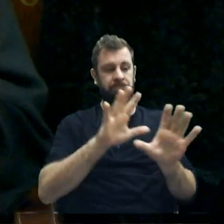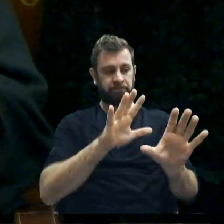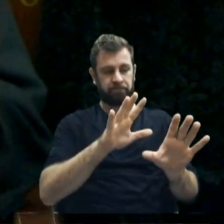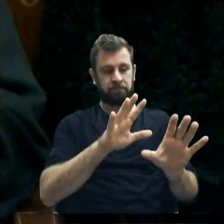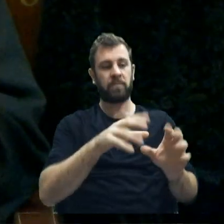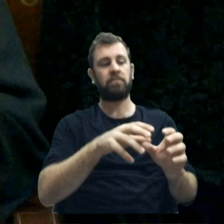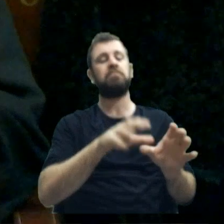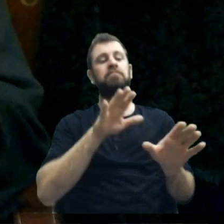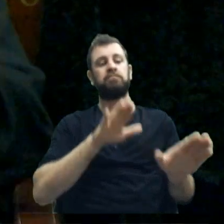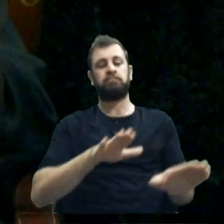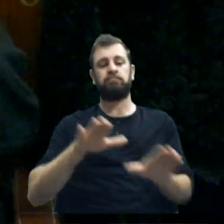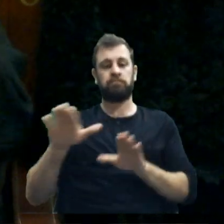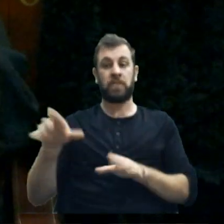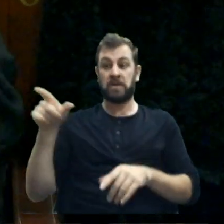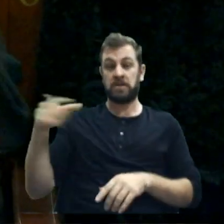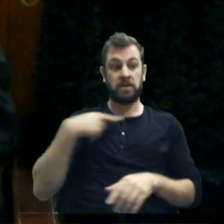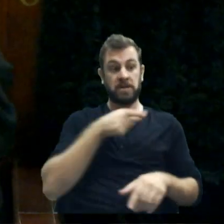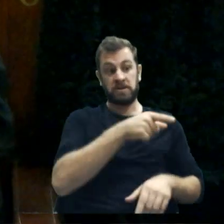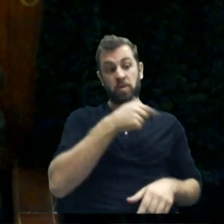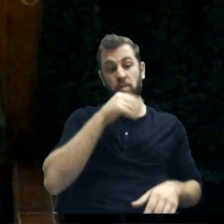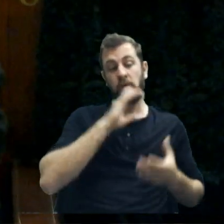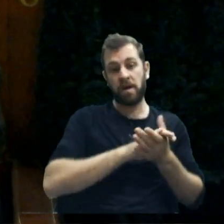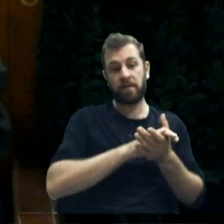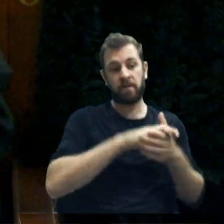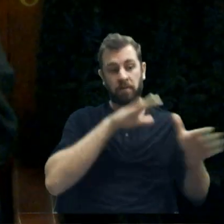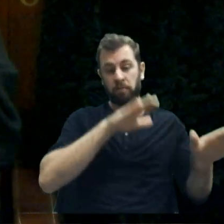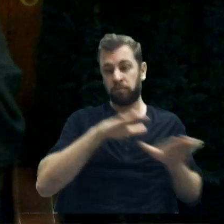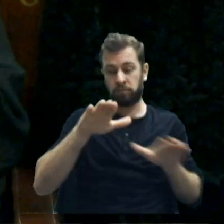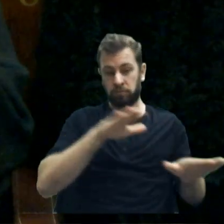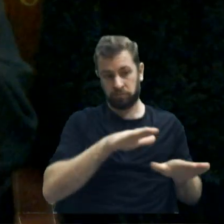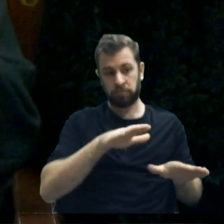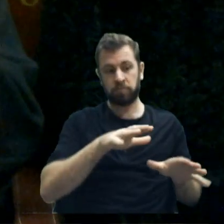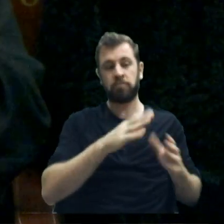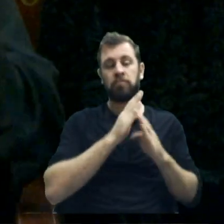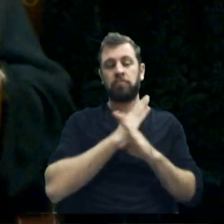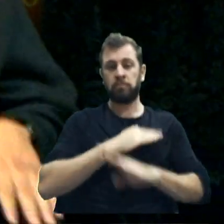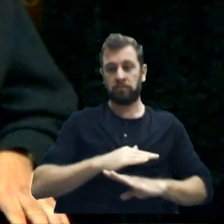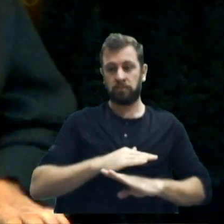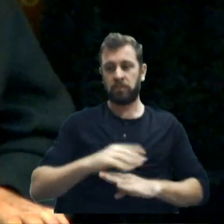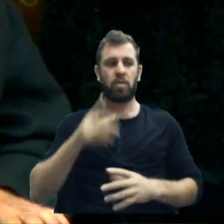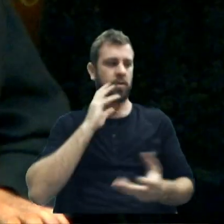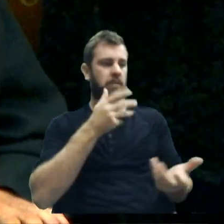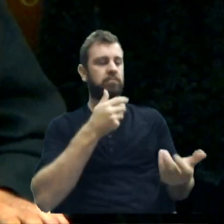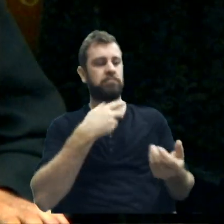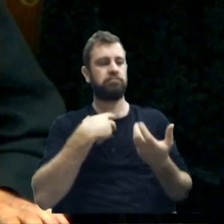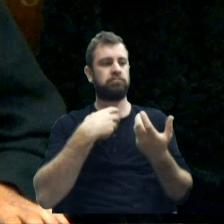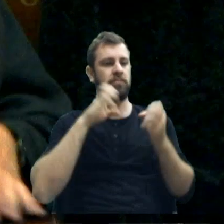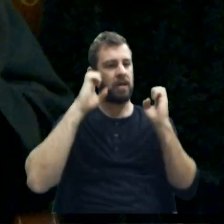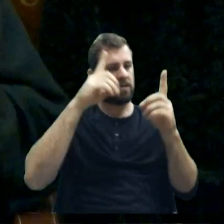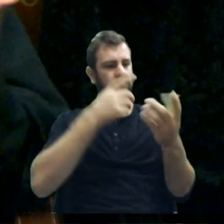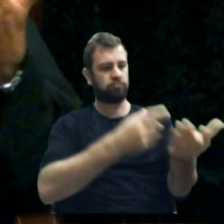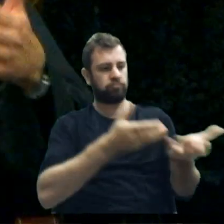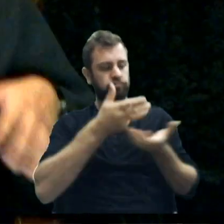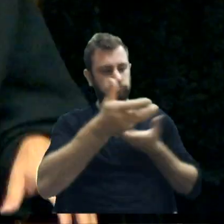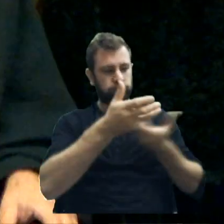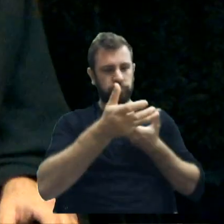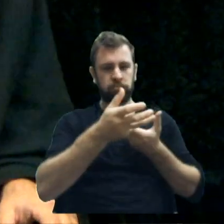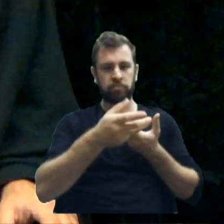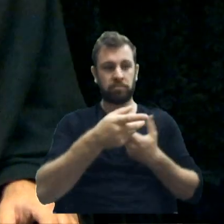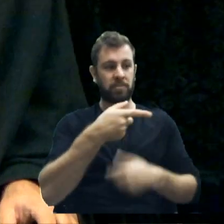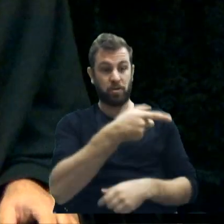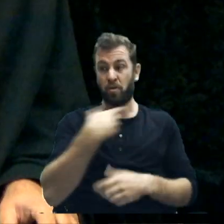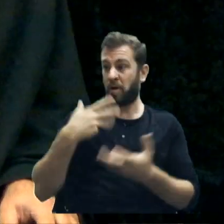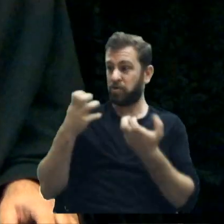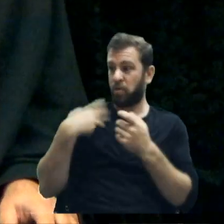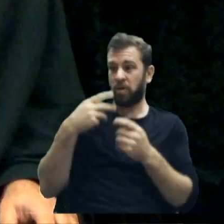down. When she calms down, then you have an intellectual conversation. Not that, oh, you want to show me your ignorance? I'll show you my ignorance.